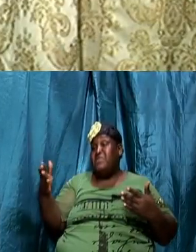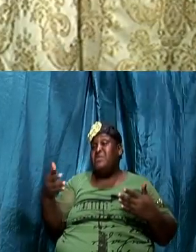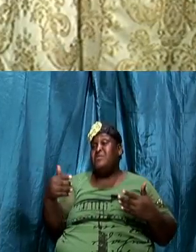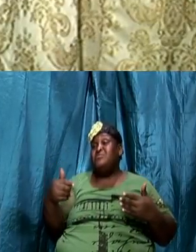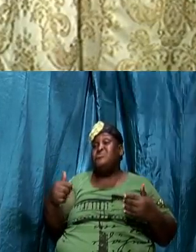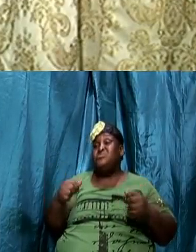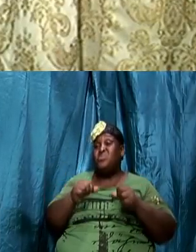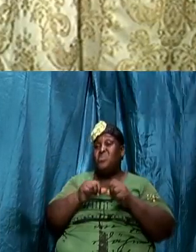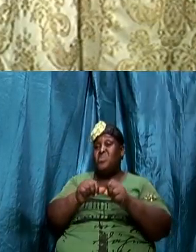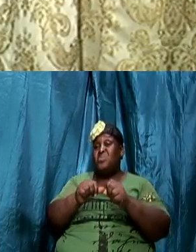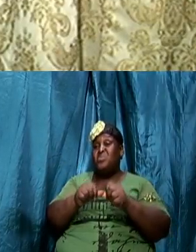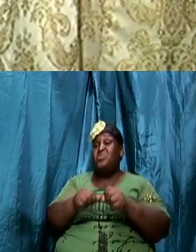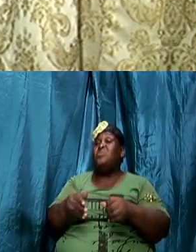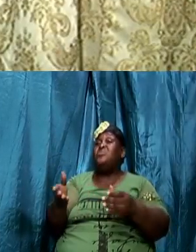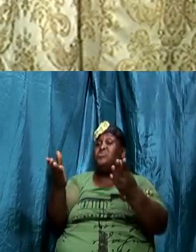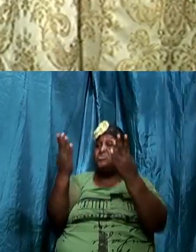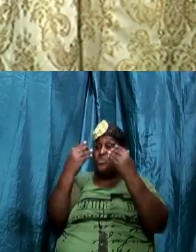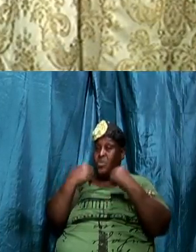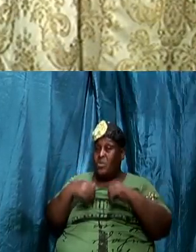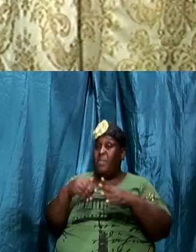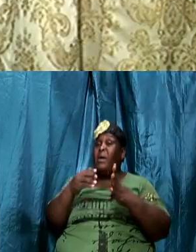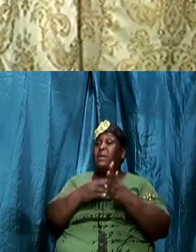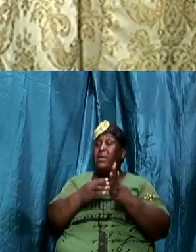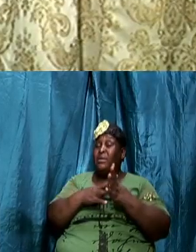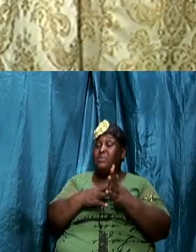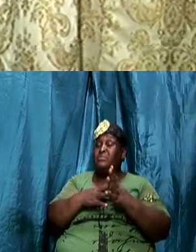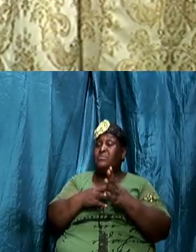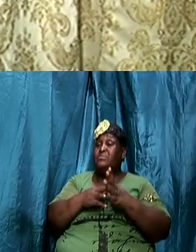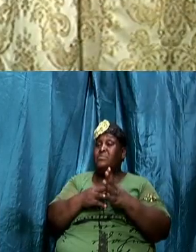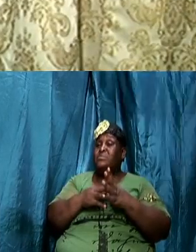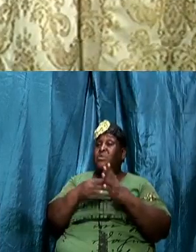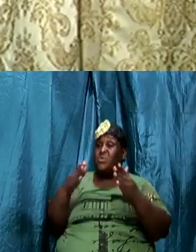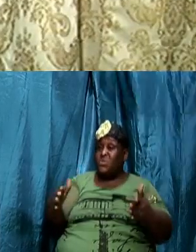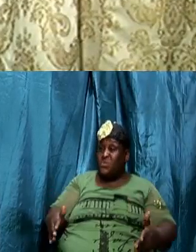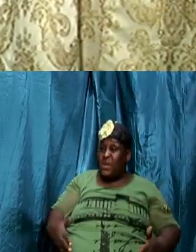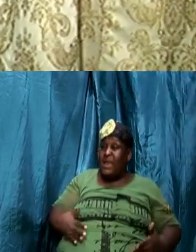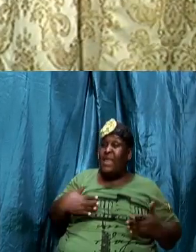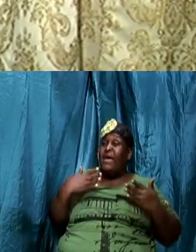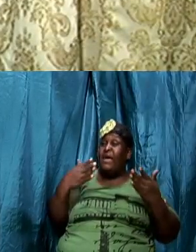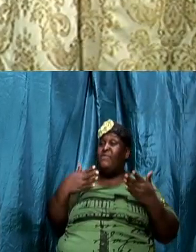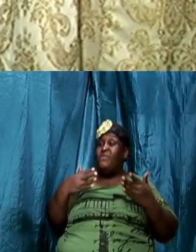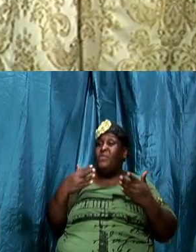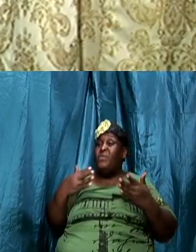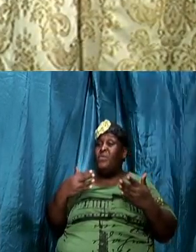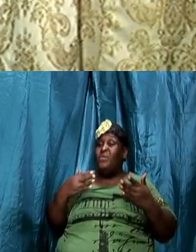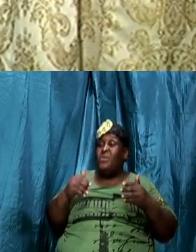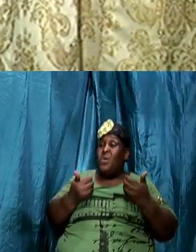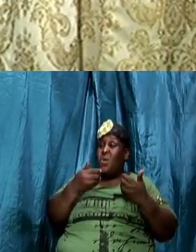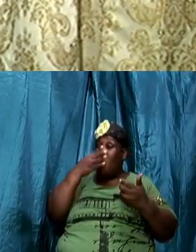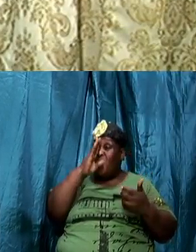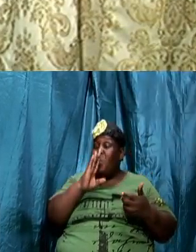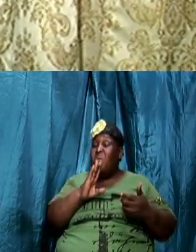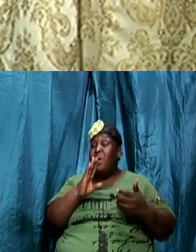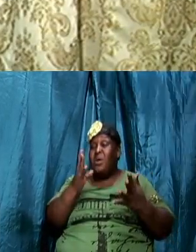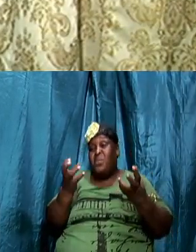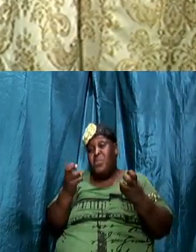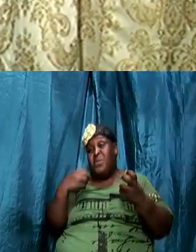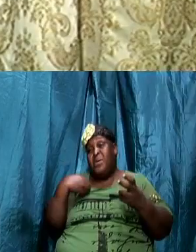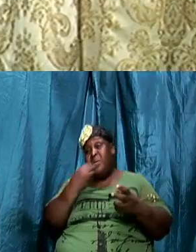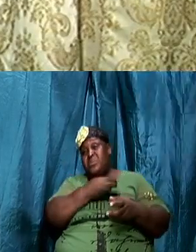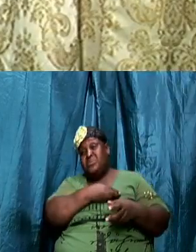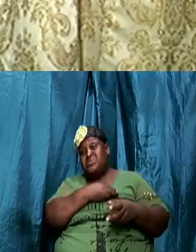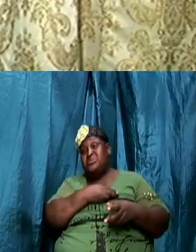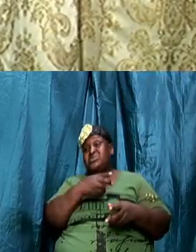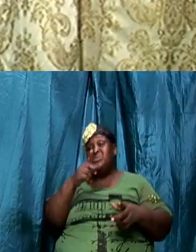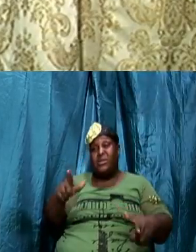back to a particular point. So this is word. Yes, this is word, you know, we're going into word. We're not just giving